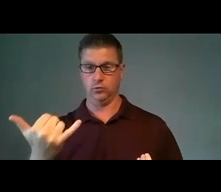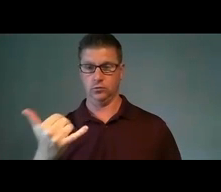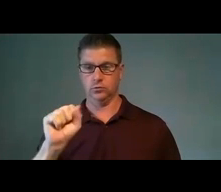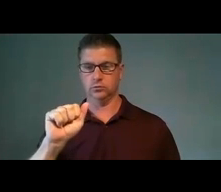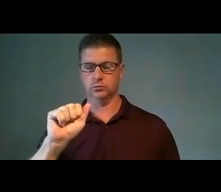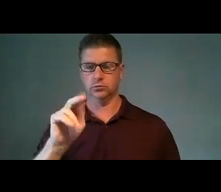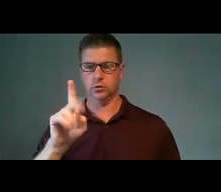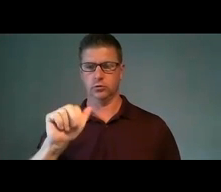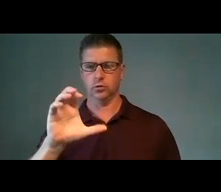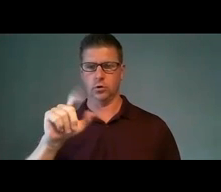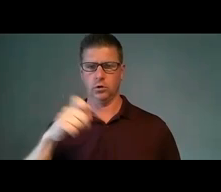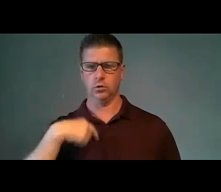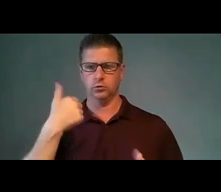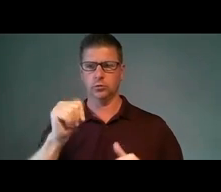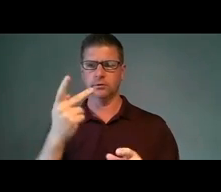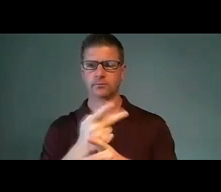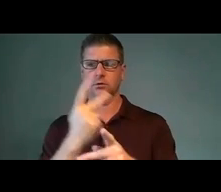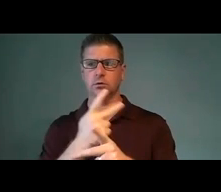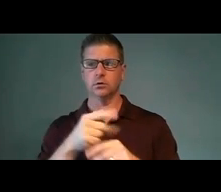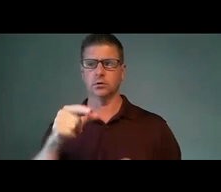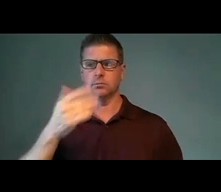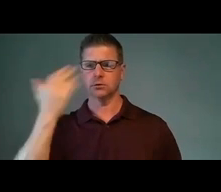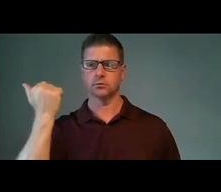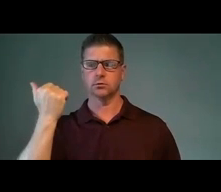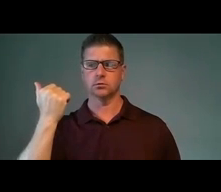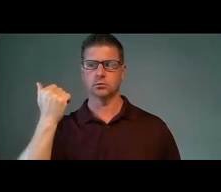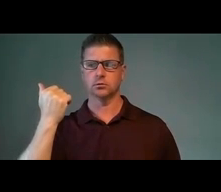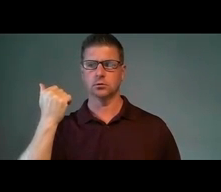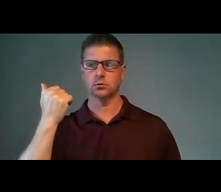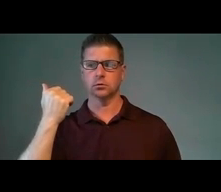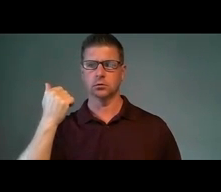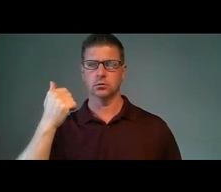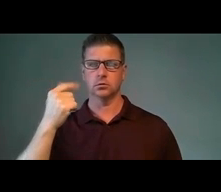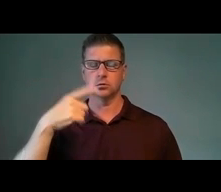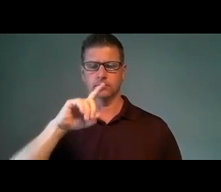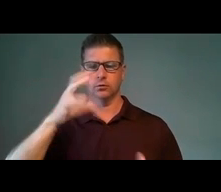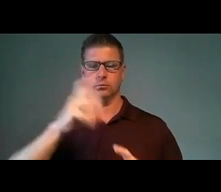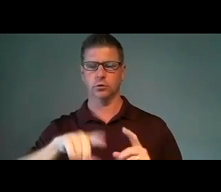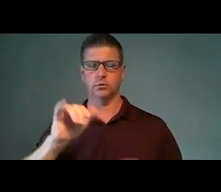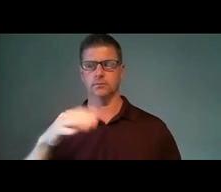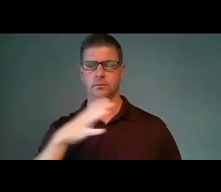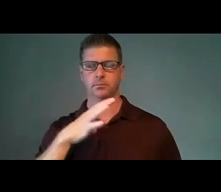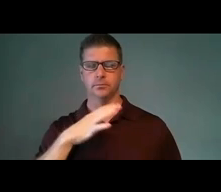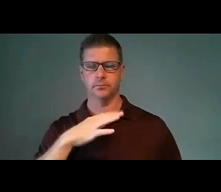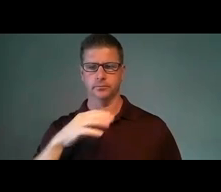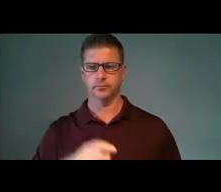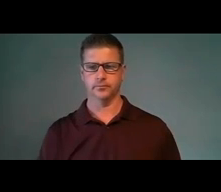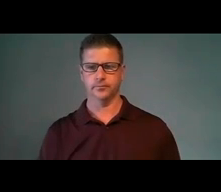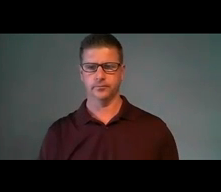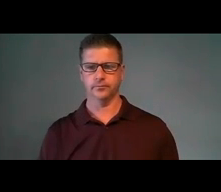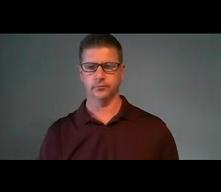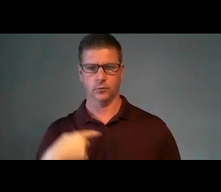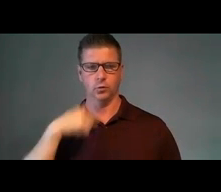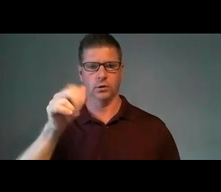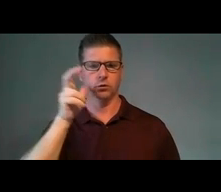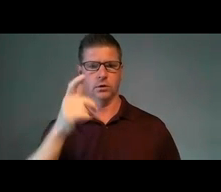Yes. I was trying to figure this out because I'm confused, but that's okay. You got it. We can hear